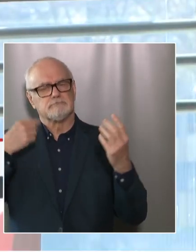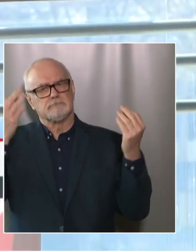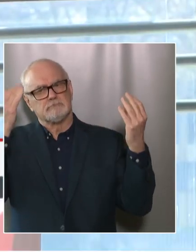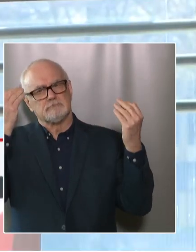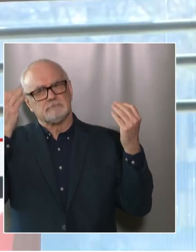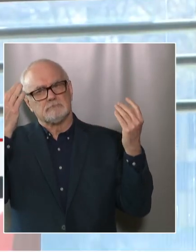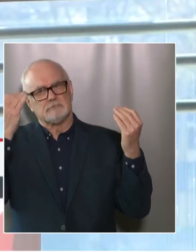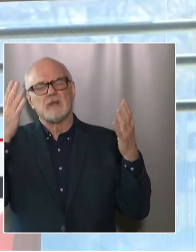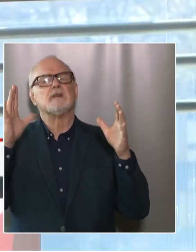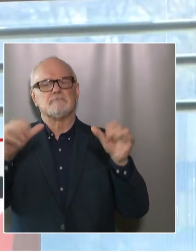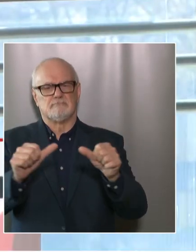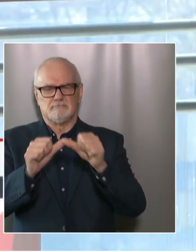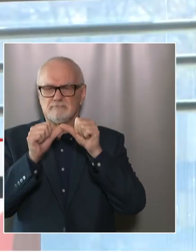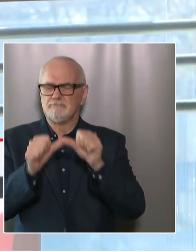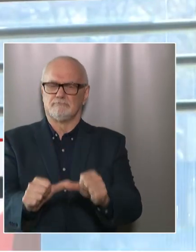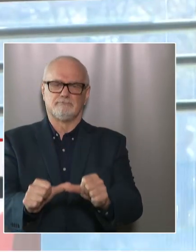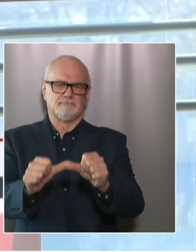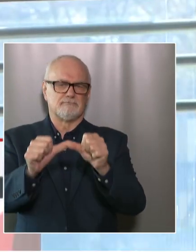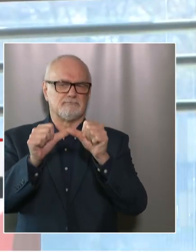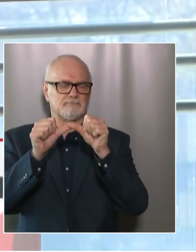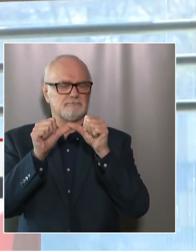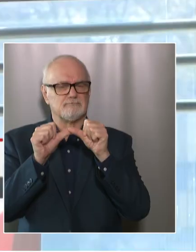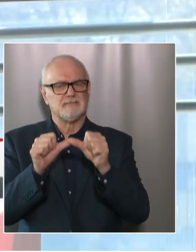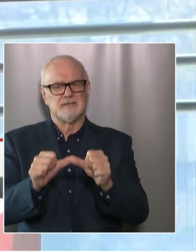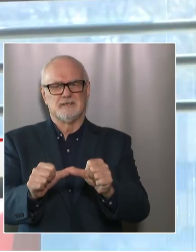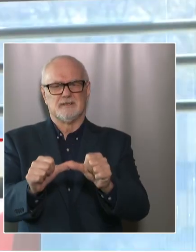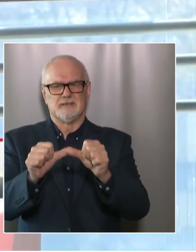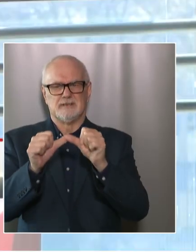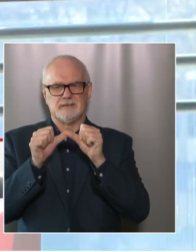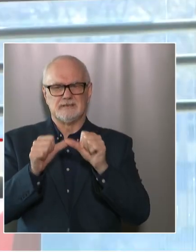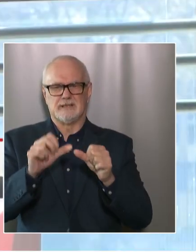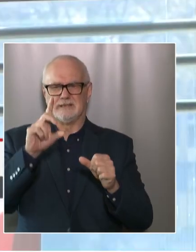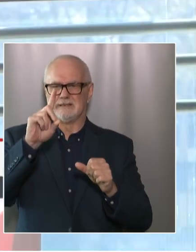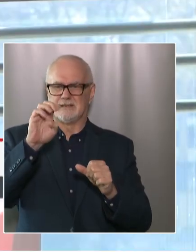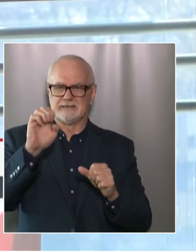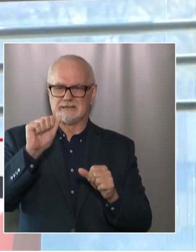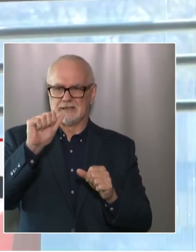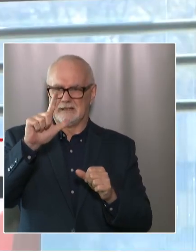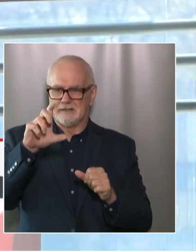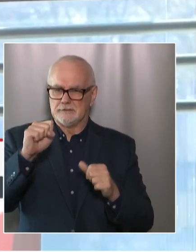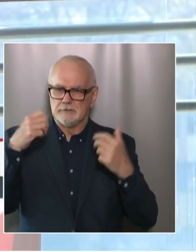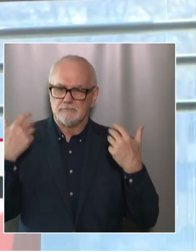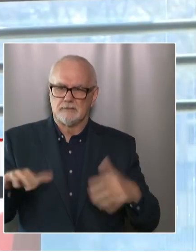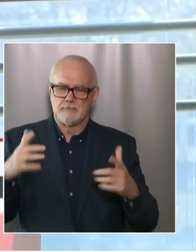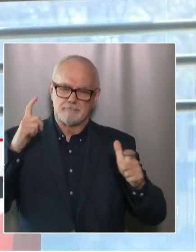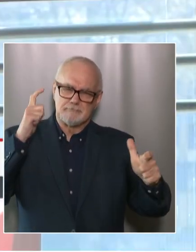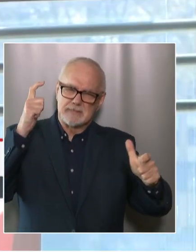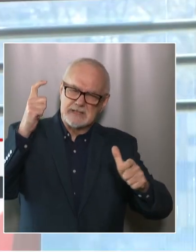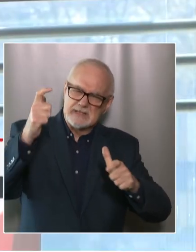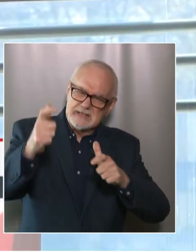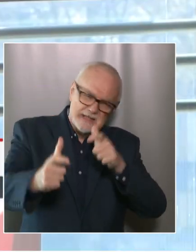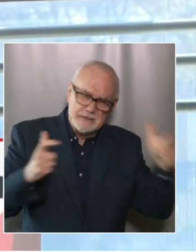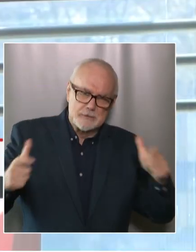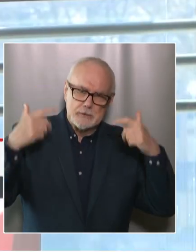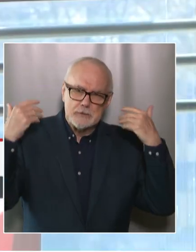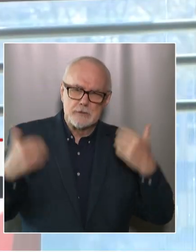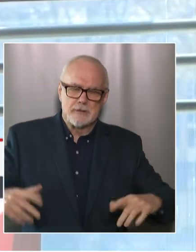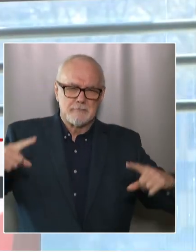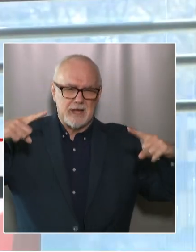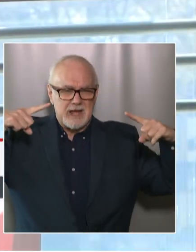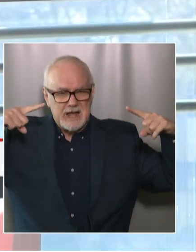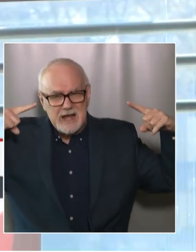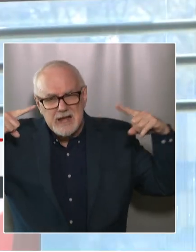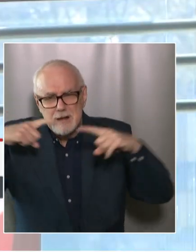because all of these are big deals, they're complicated. We're frequently on the other side of the table